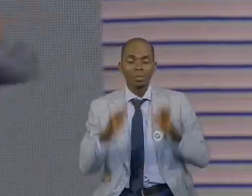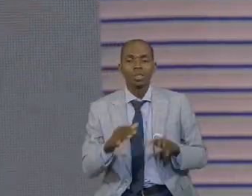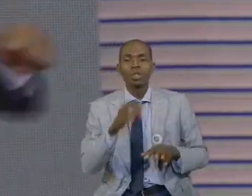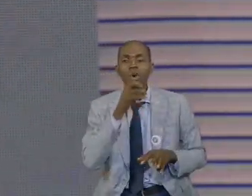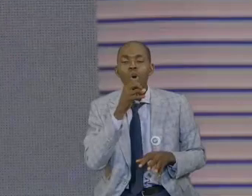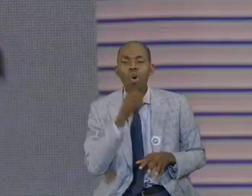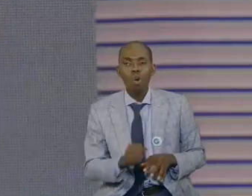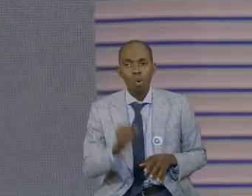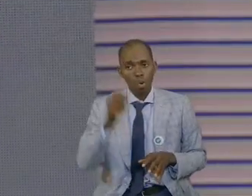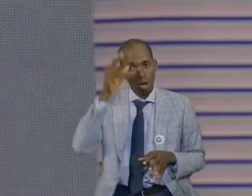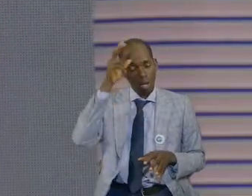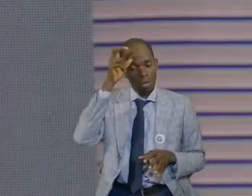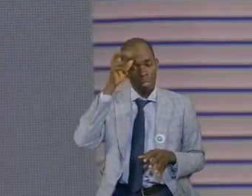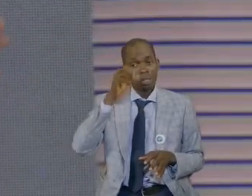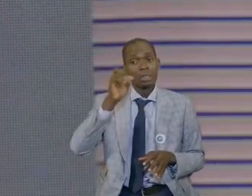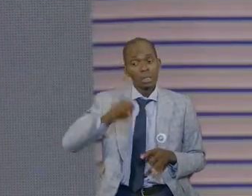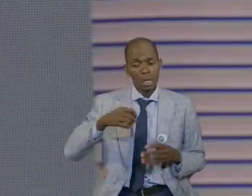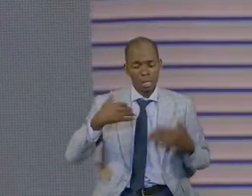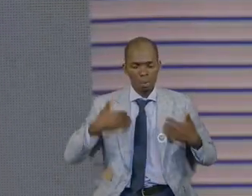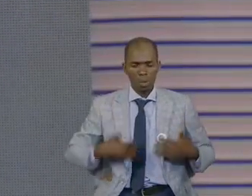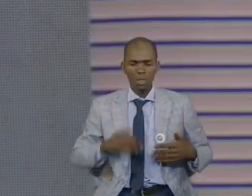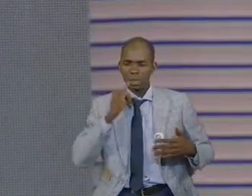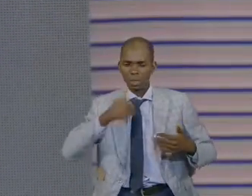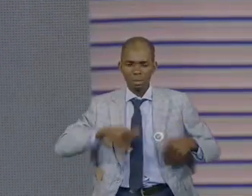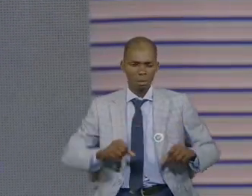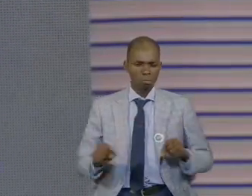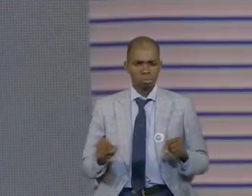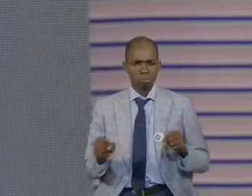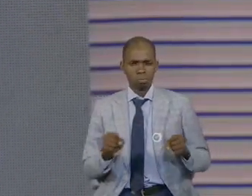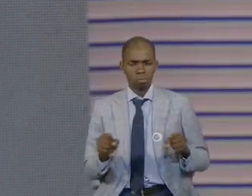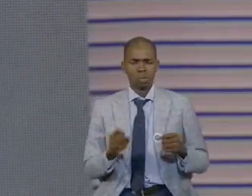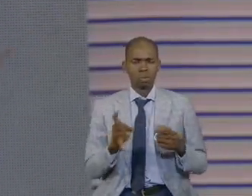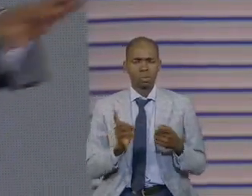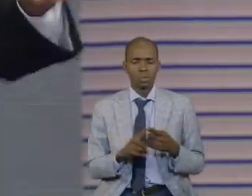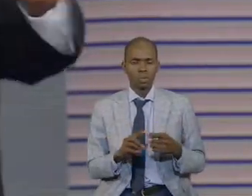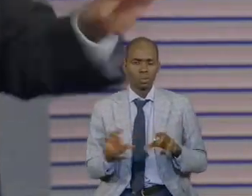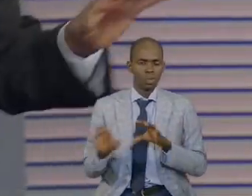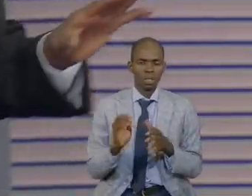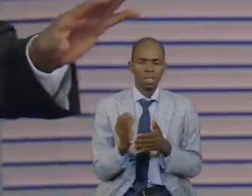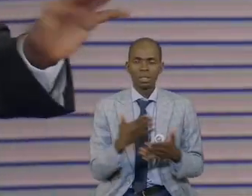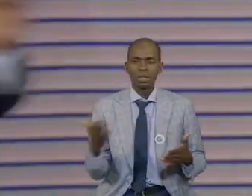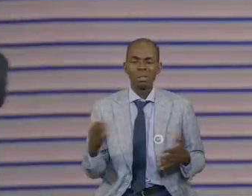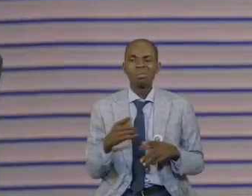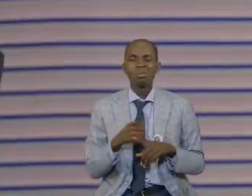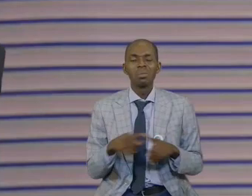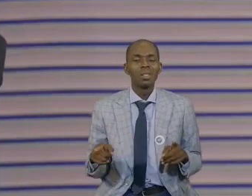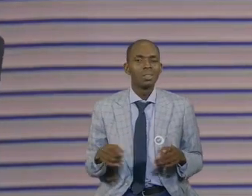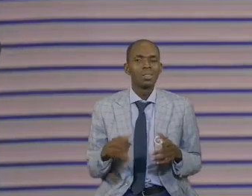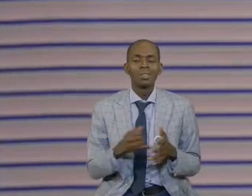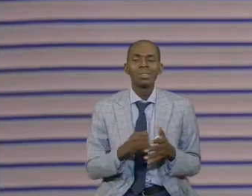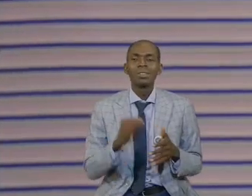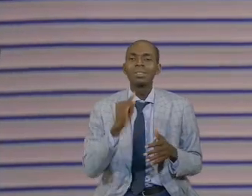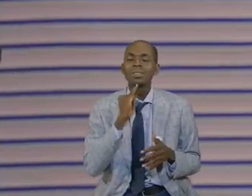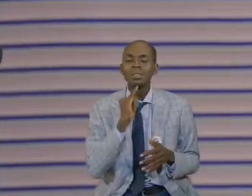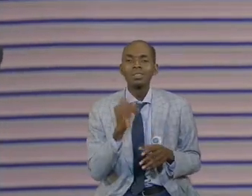Although the body is still wriggling and appearing restless and reckless, finished.